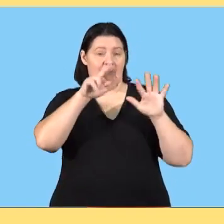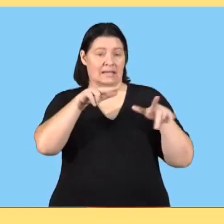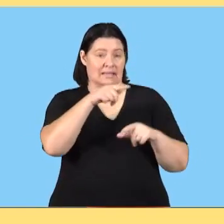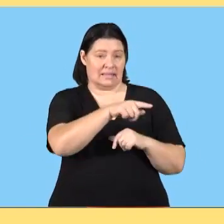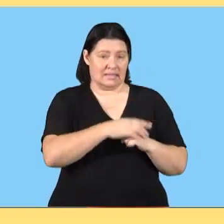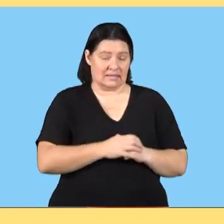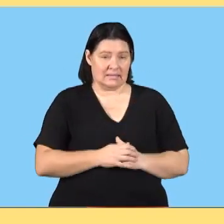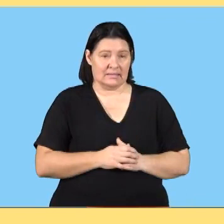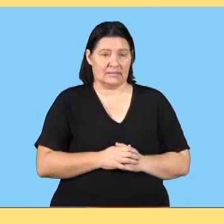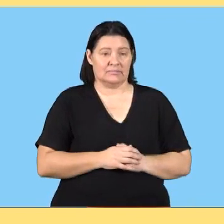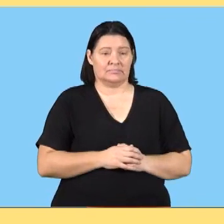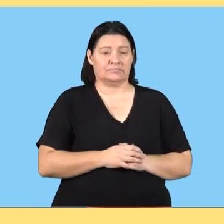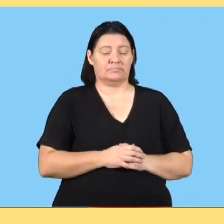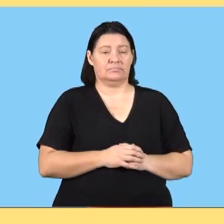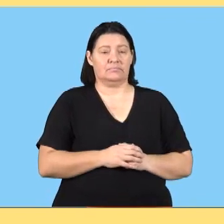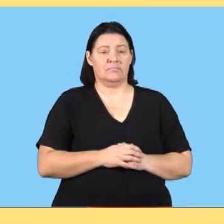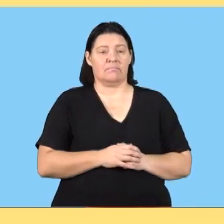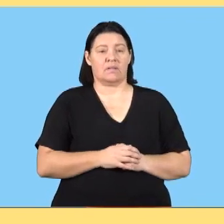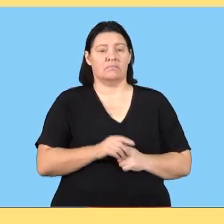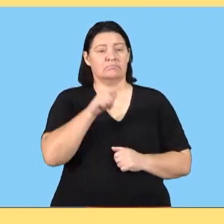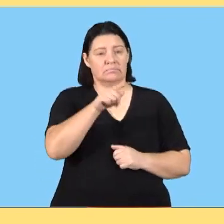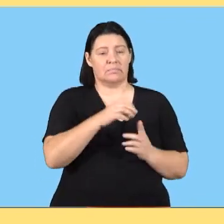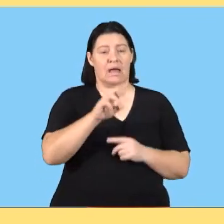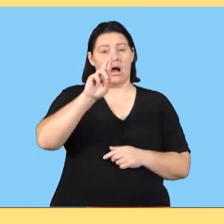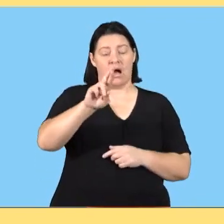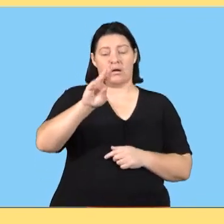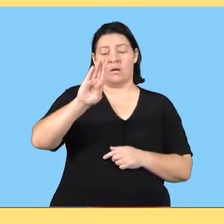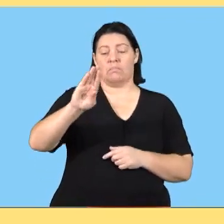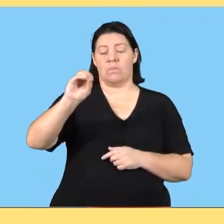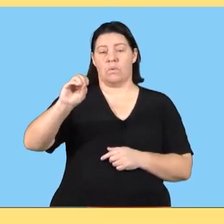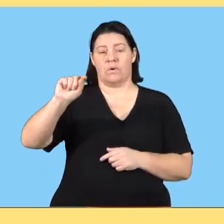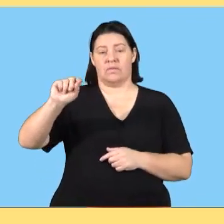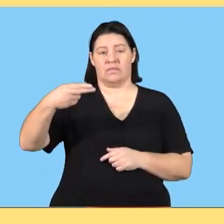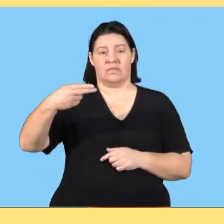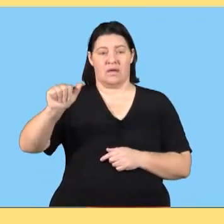on the 18th, there is 18. A debtor Arbother